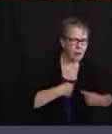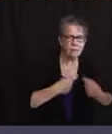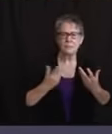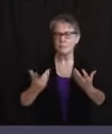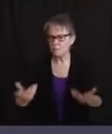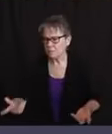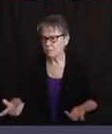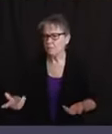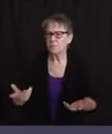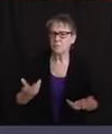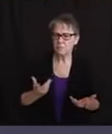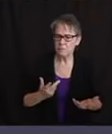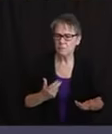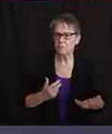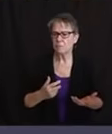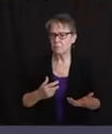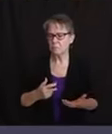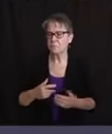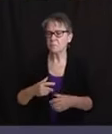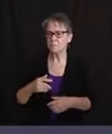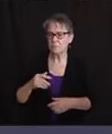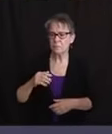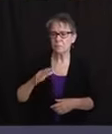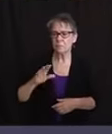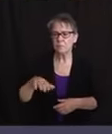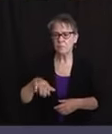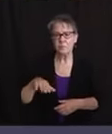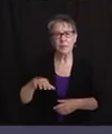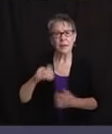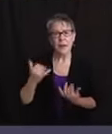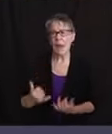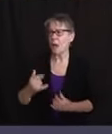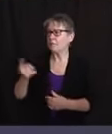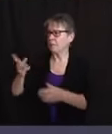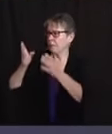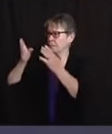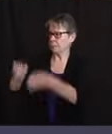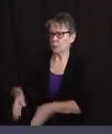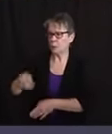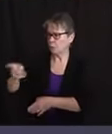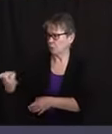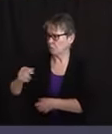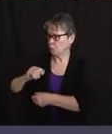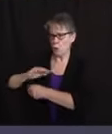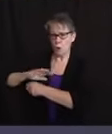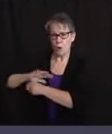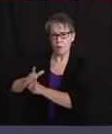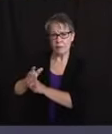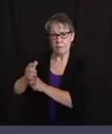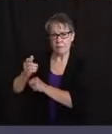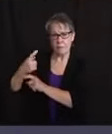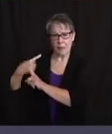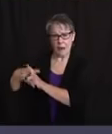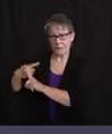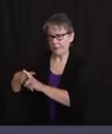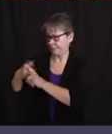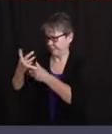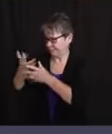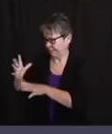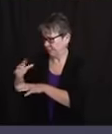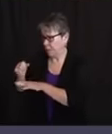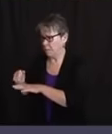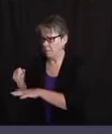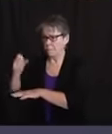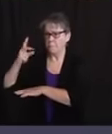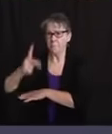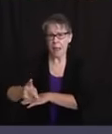put back into a general population, which we never authorized. In fact, to the contrary, you were brutally explicit about